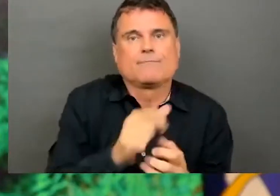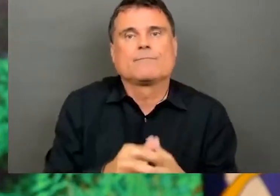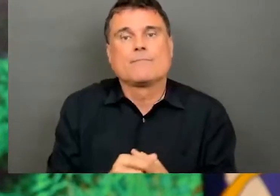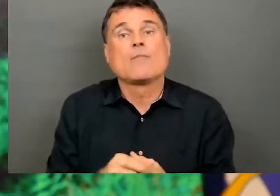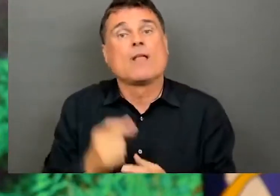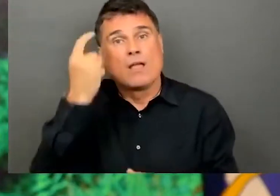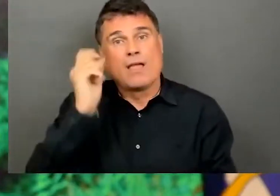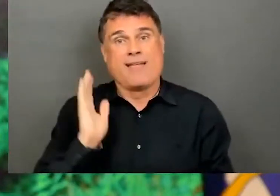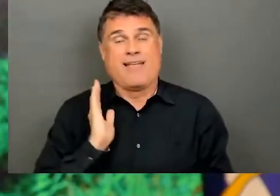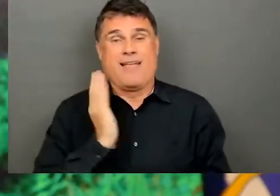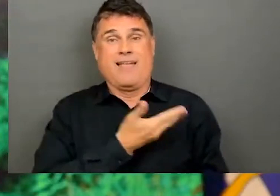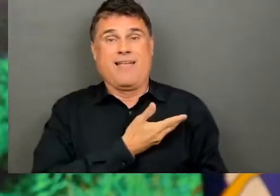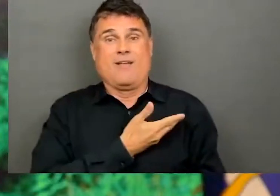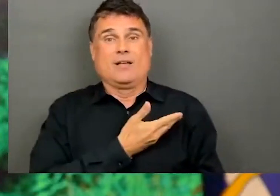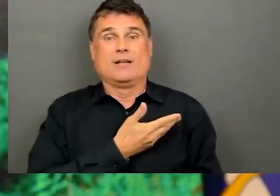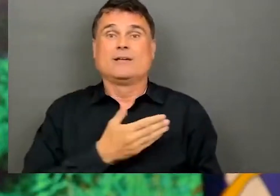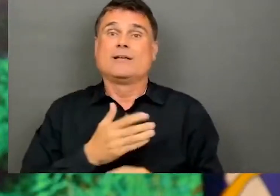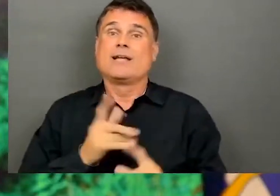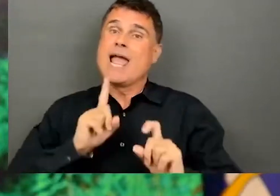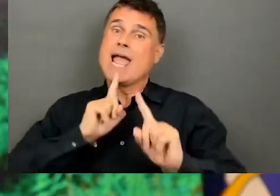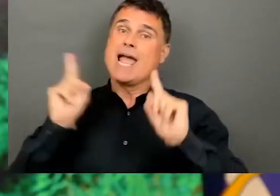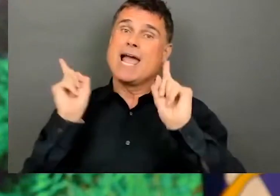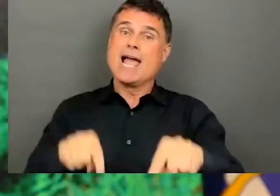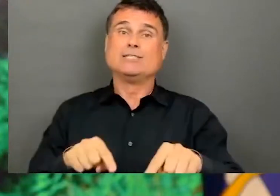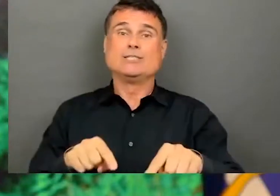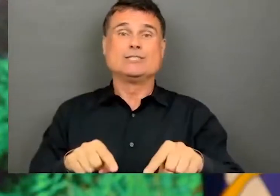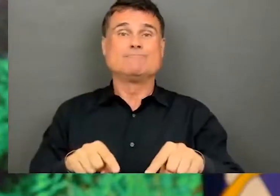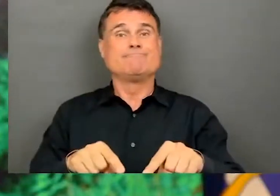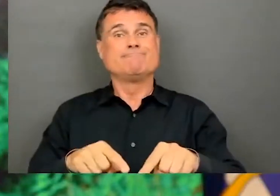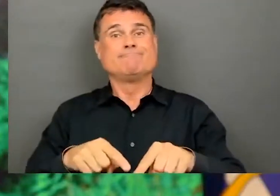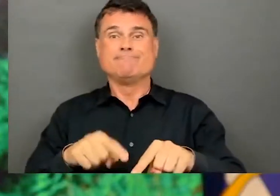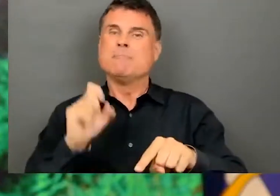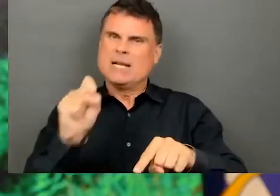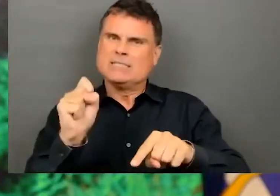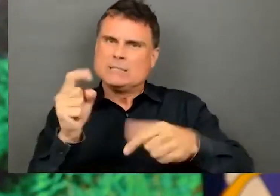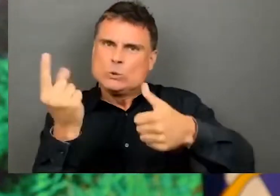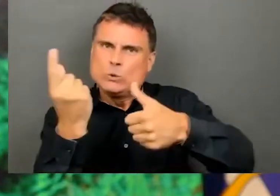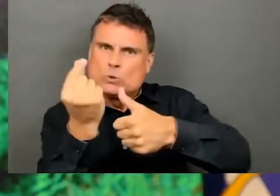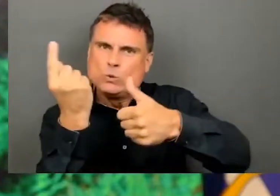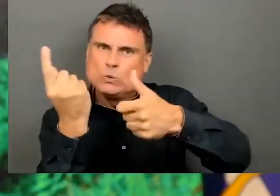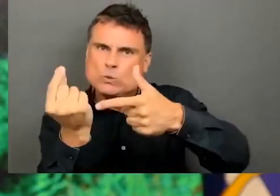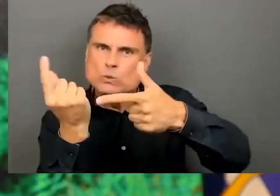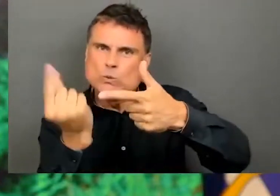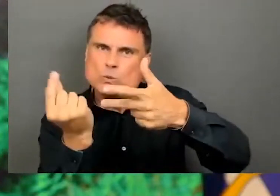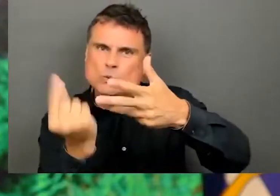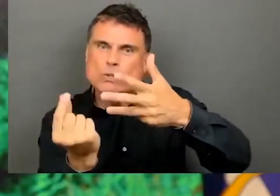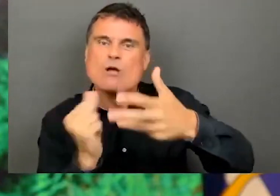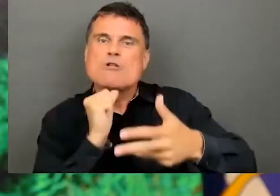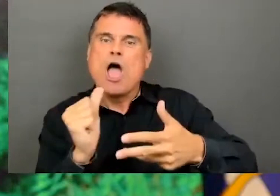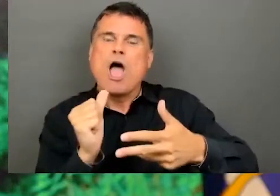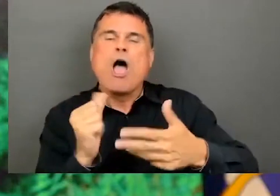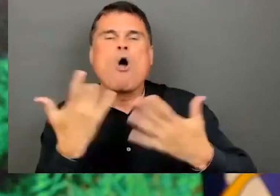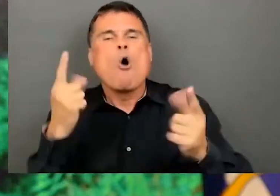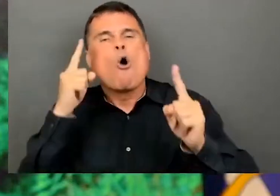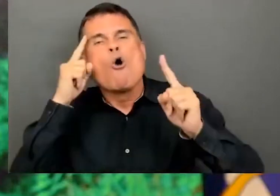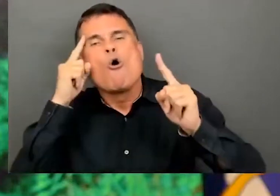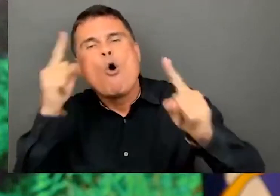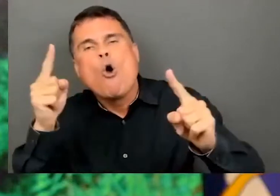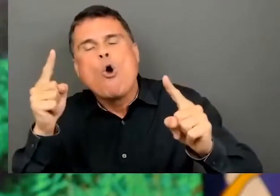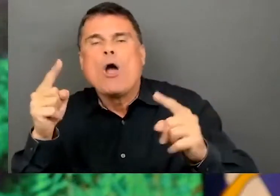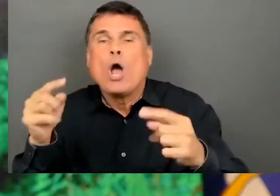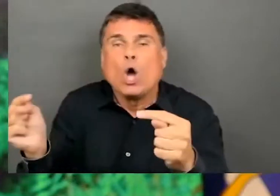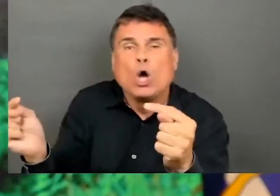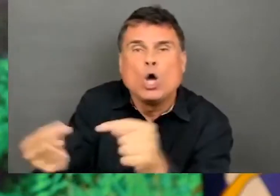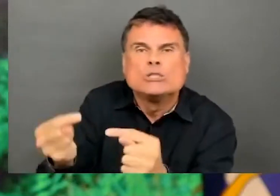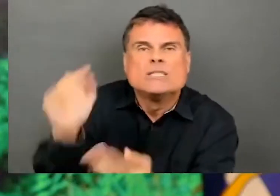not about treatment only, it's about building up the full continuum of the tools that we need to make a difference for